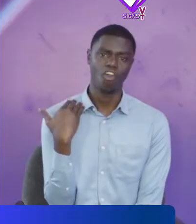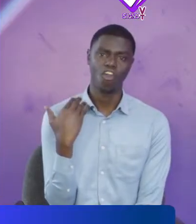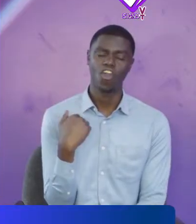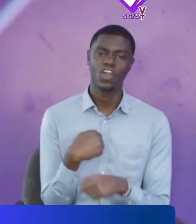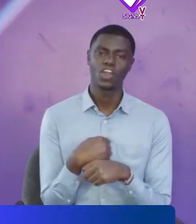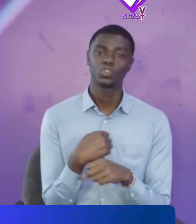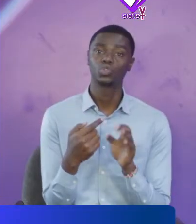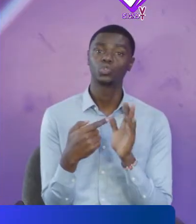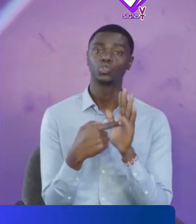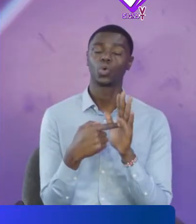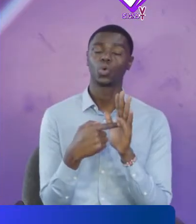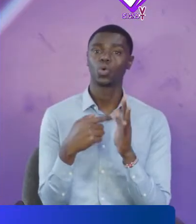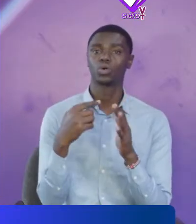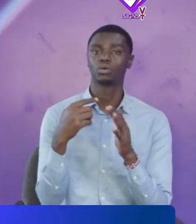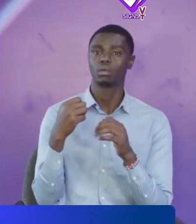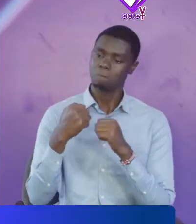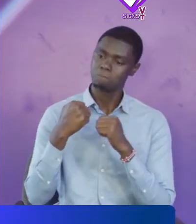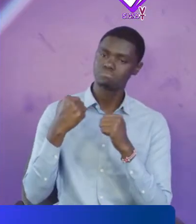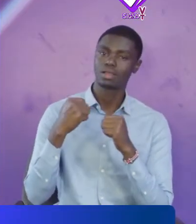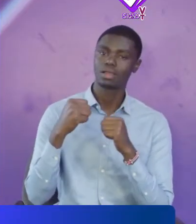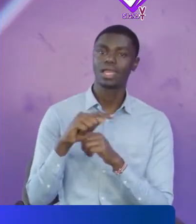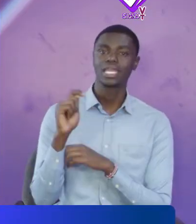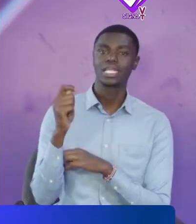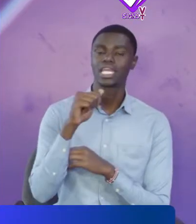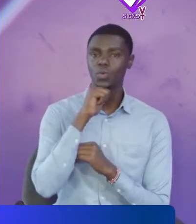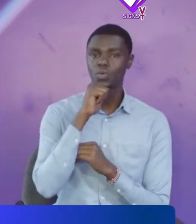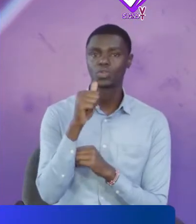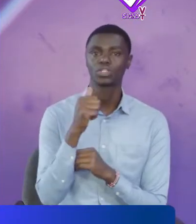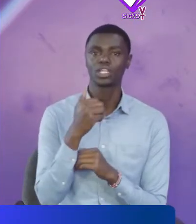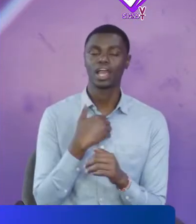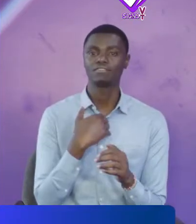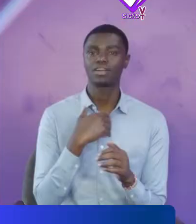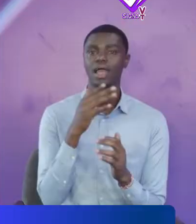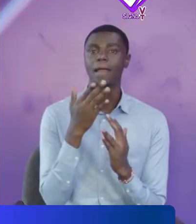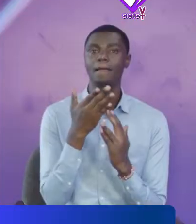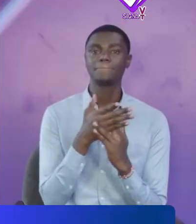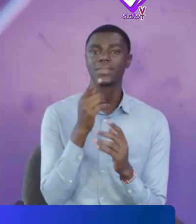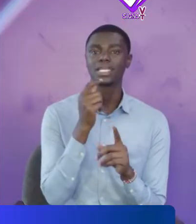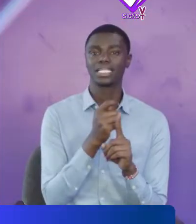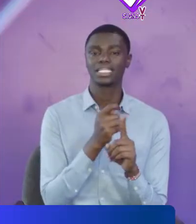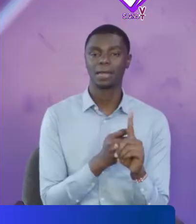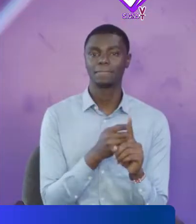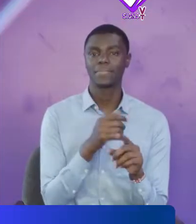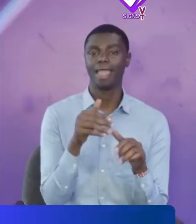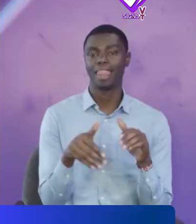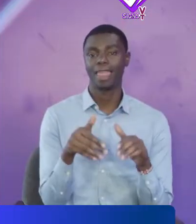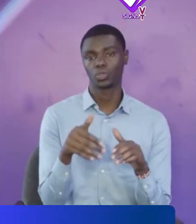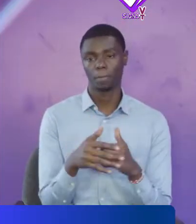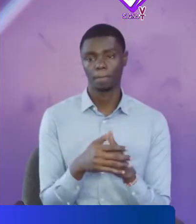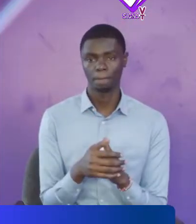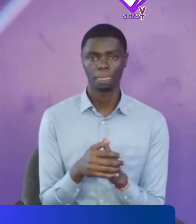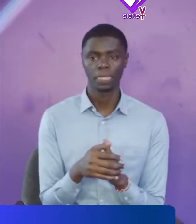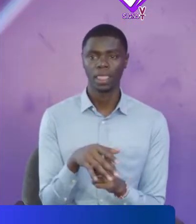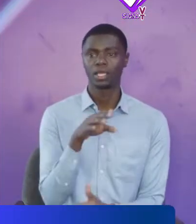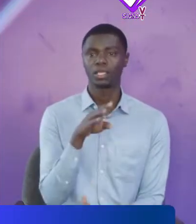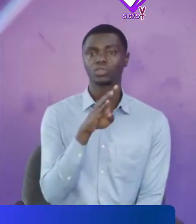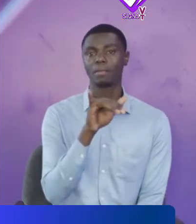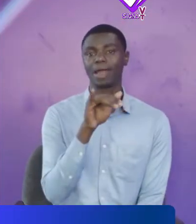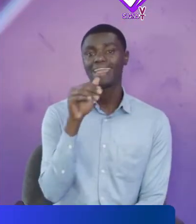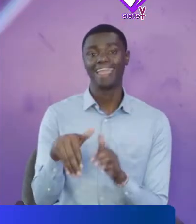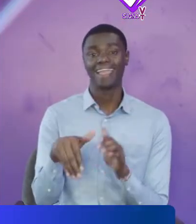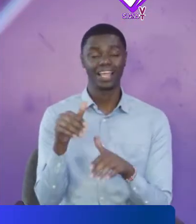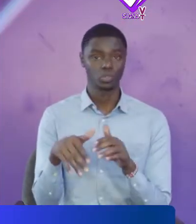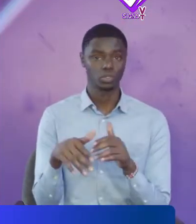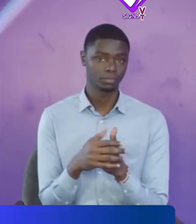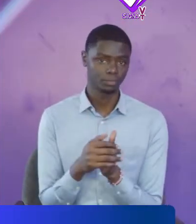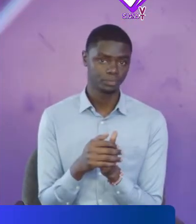actually show political muscle. In Kenya, we don't have midterm elections like we have them in other countries. Yeah. So by-election normally